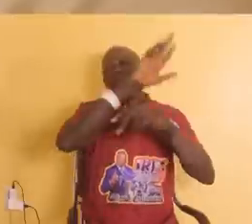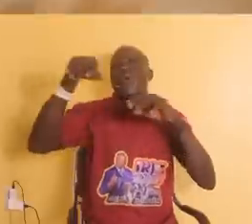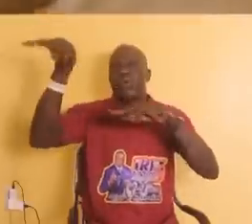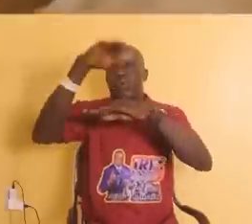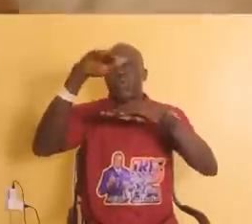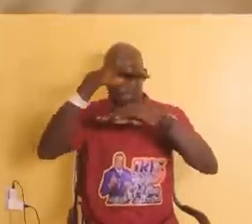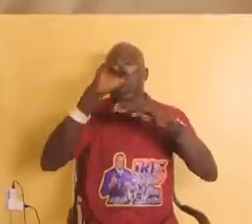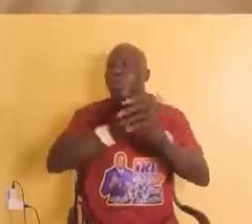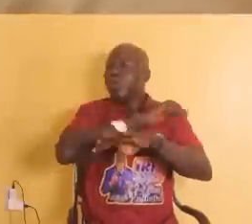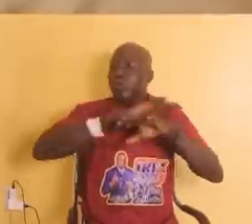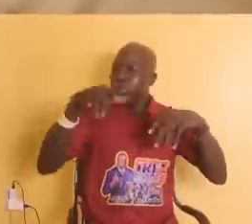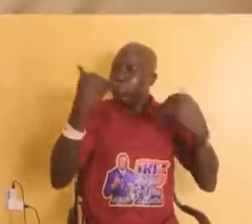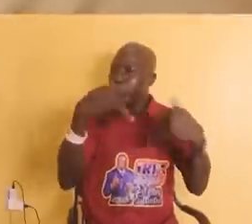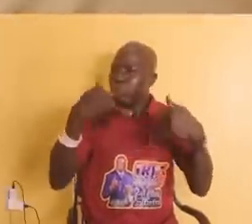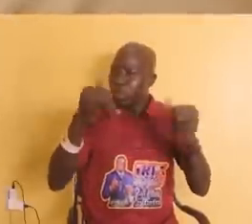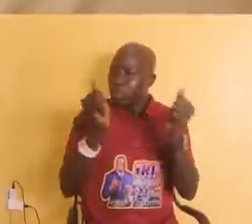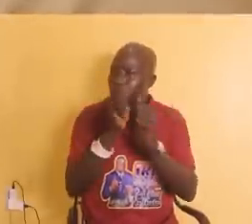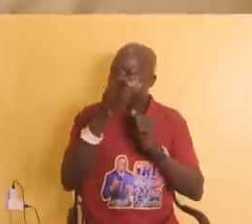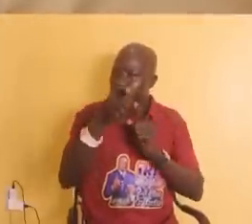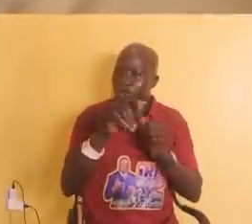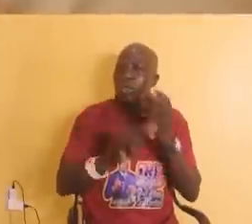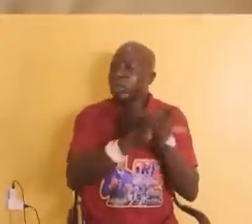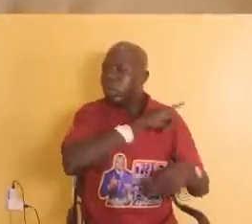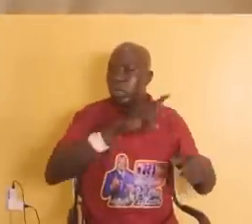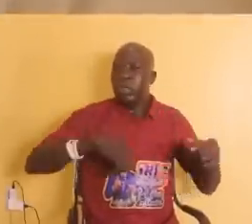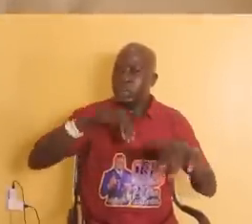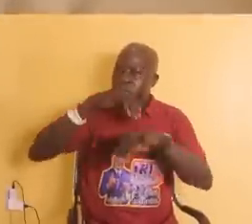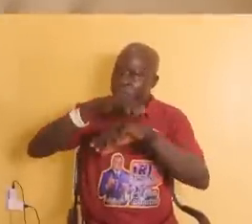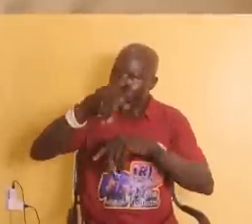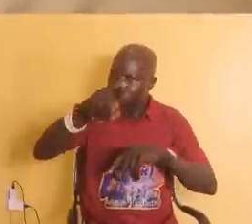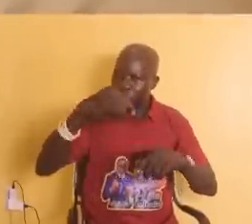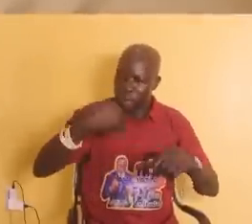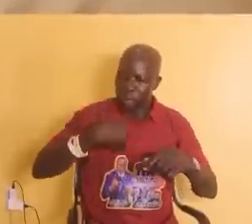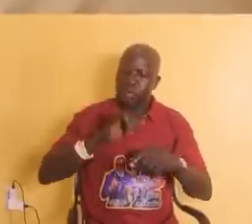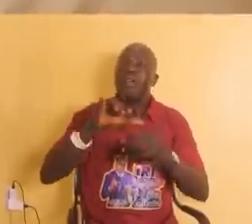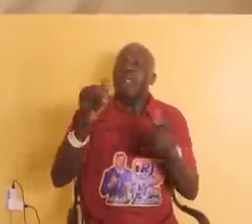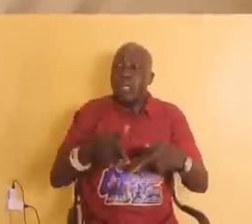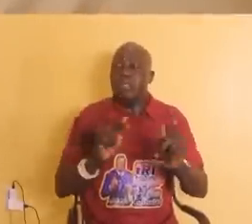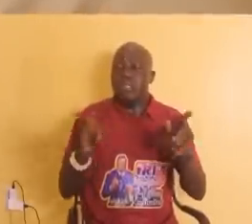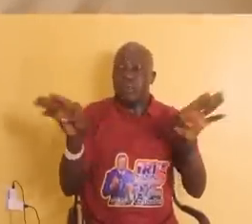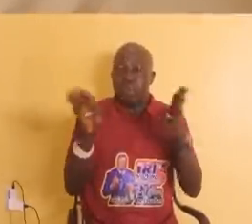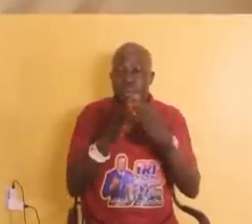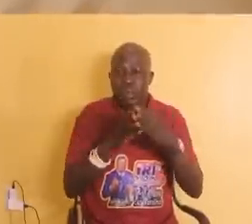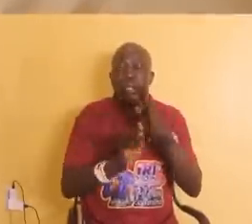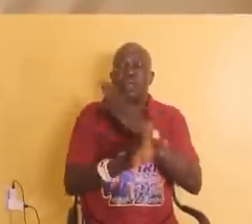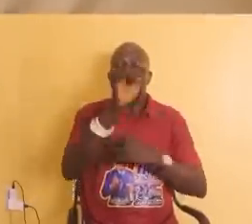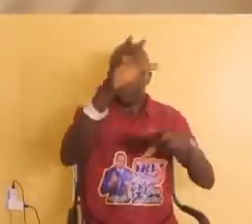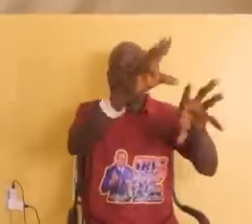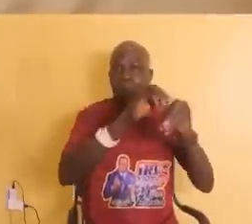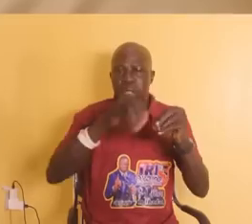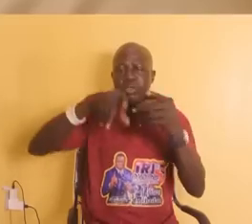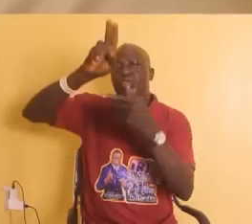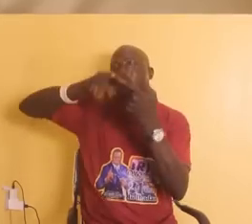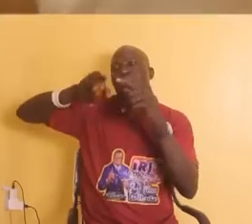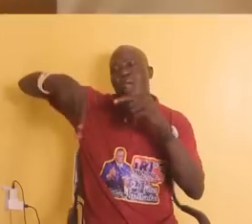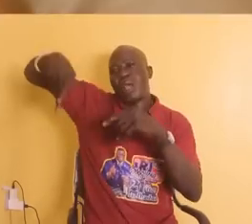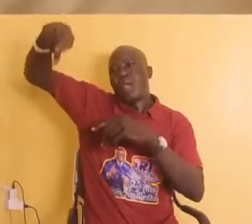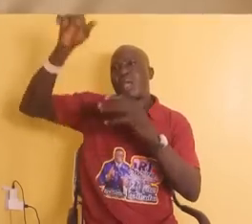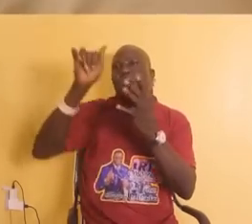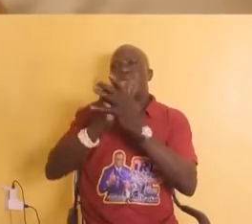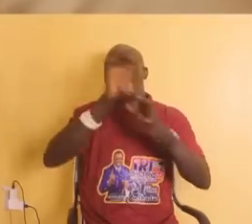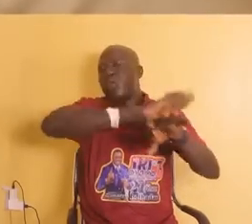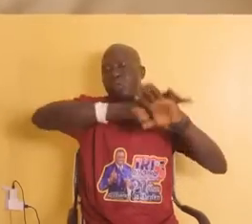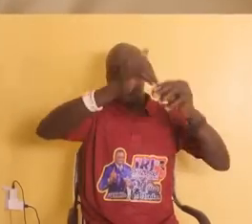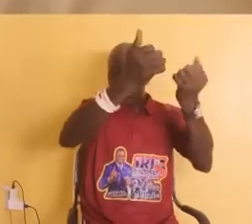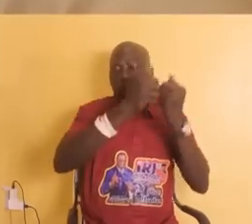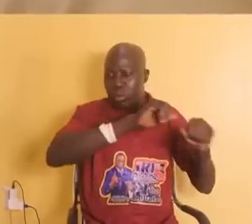to be there. Mo fi ara re se. Don't joke with her. Owo na mi se. It's not the same thing. Let us leave. They don't want to take you out.